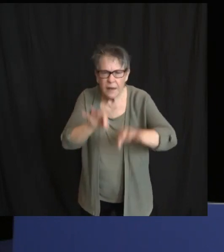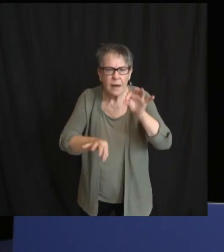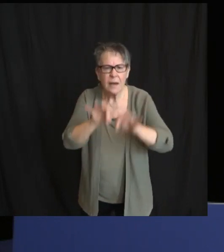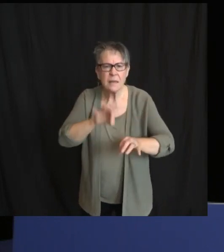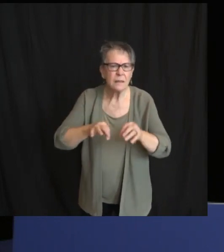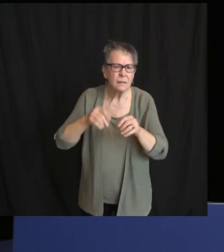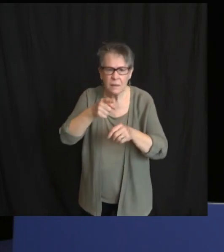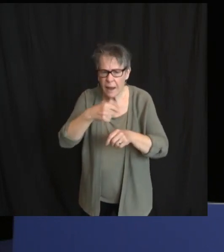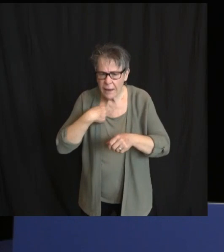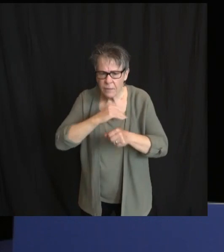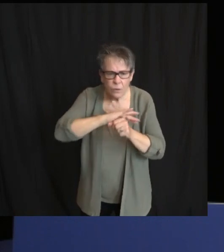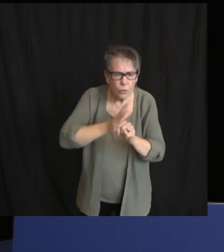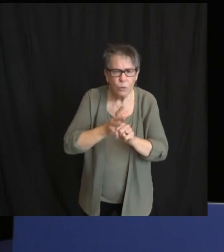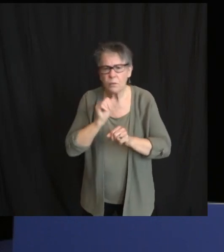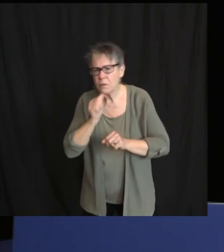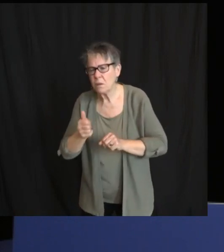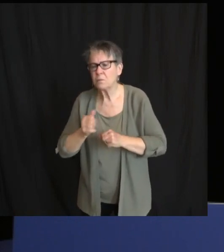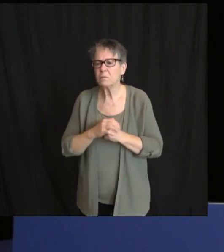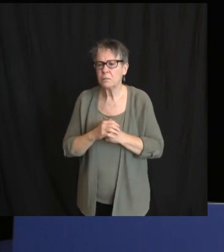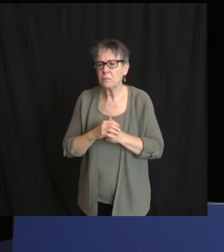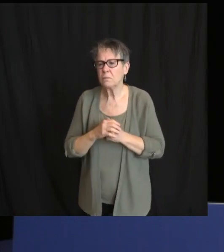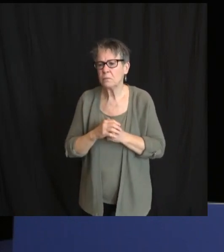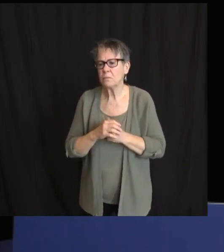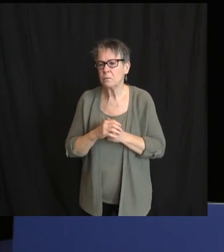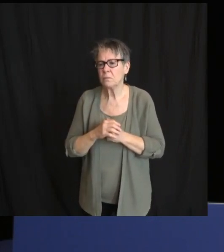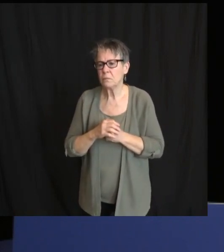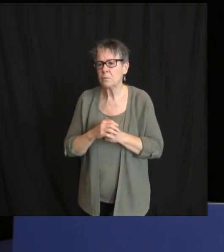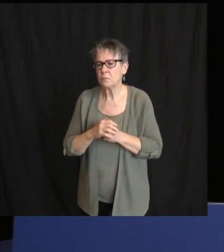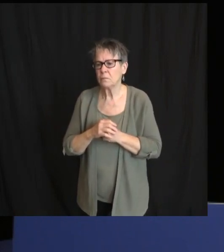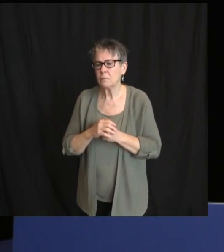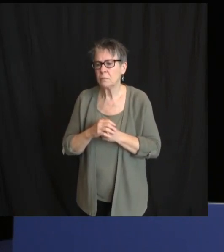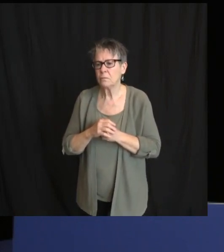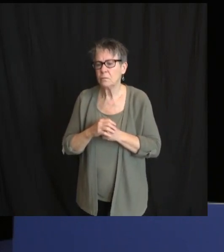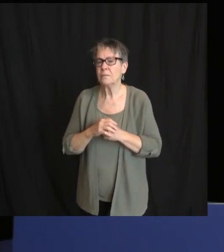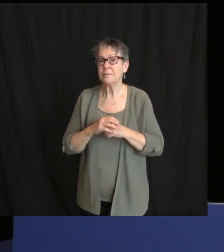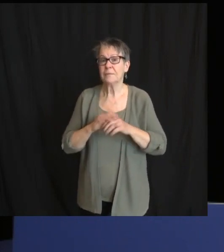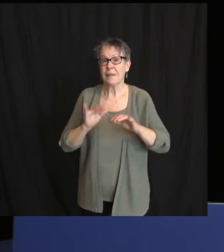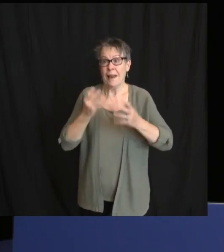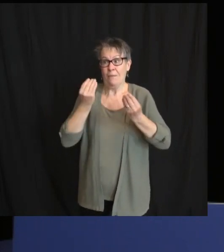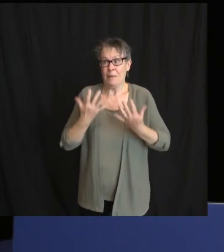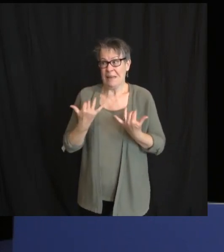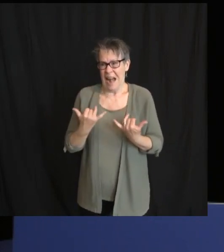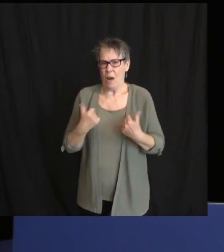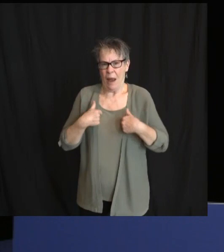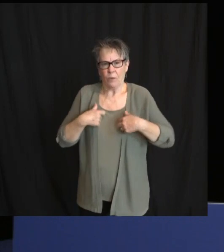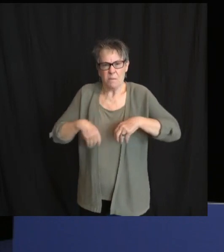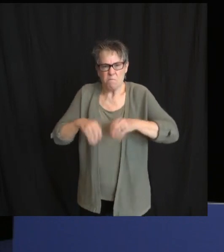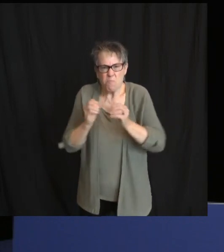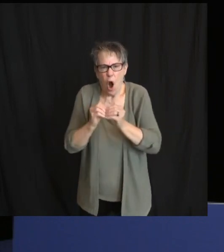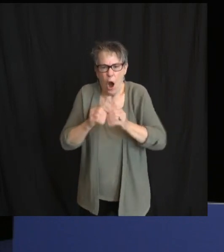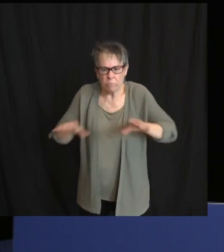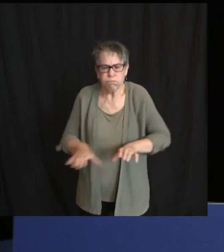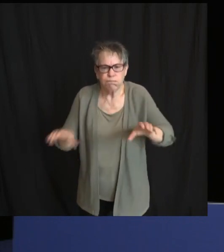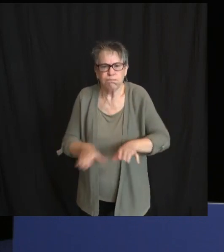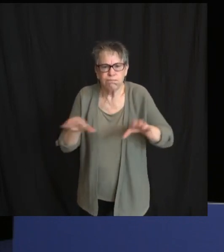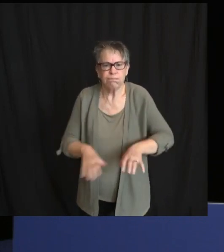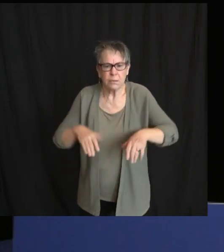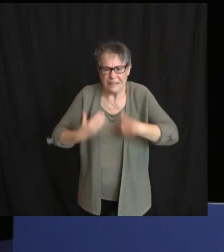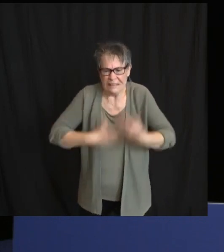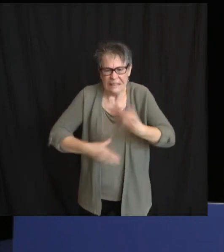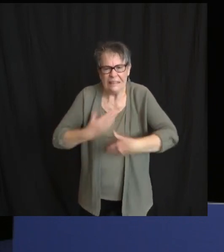an individual might currently pose an infection risk to others. That's why then we do the contact tracing and